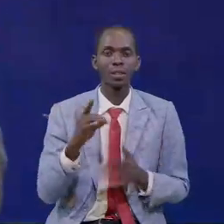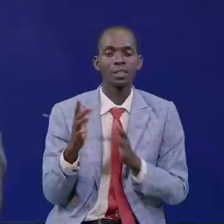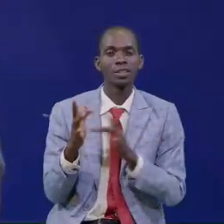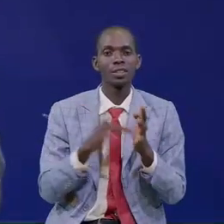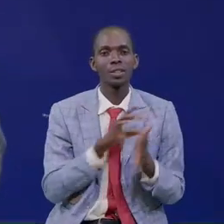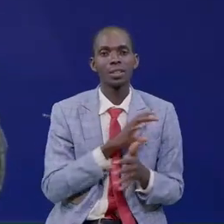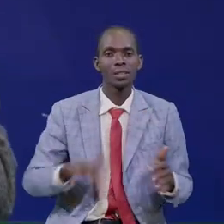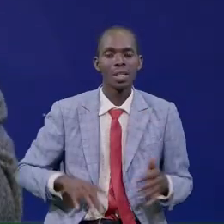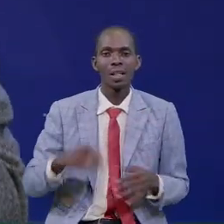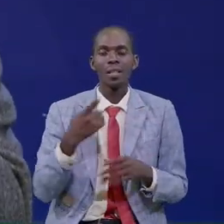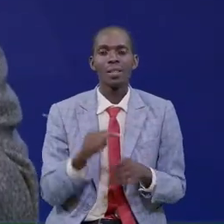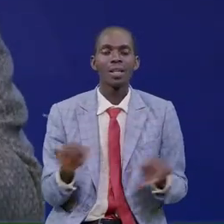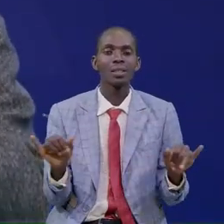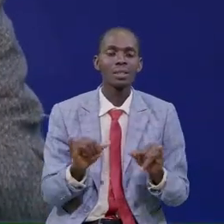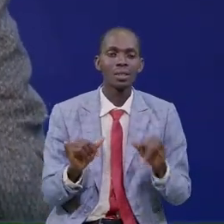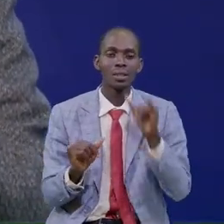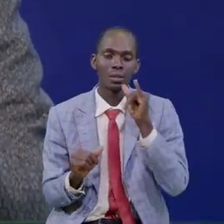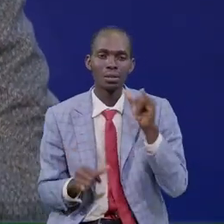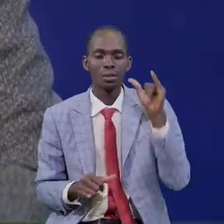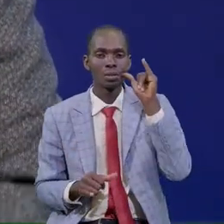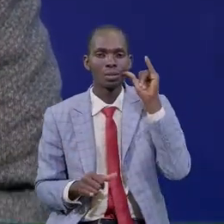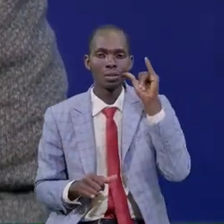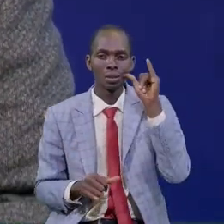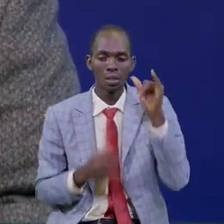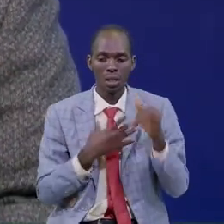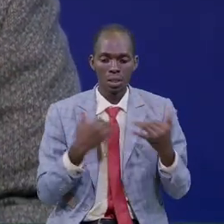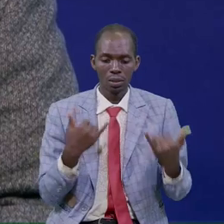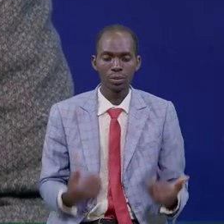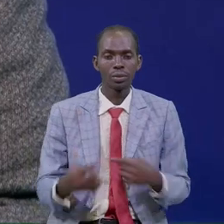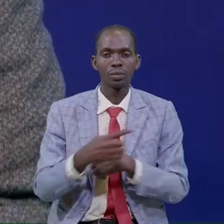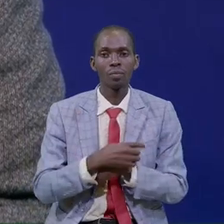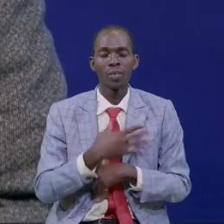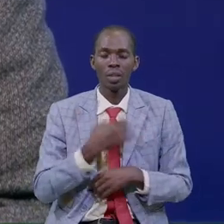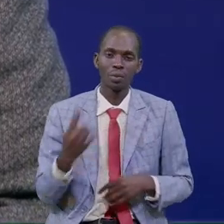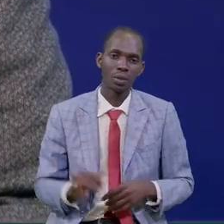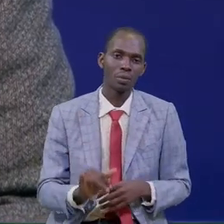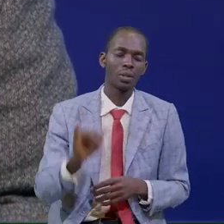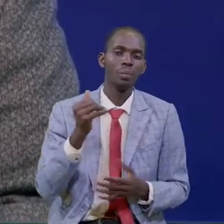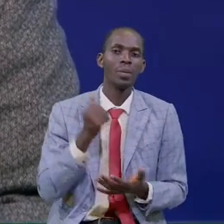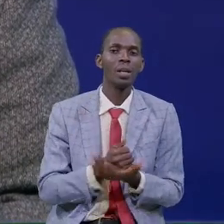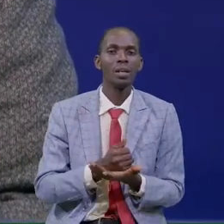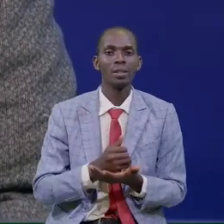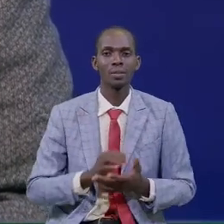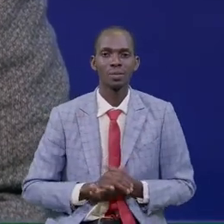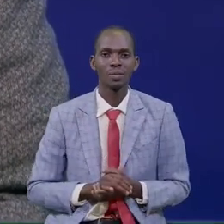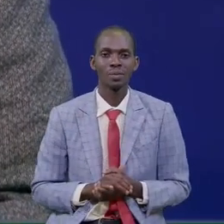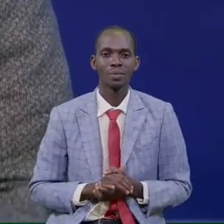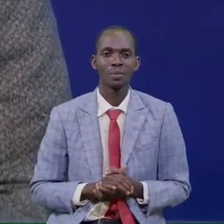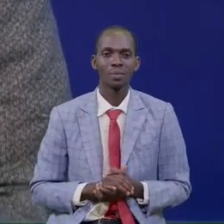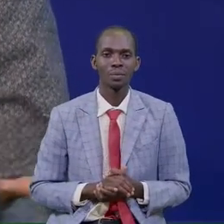same yesterday and today and forever. Jésus Christ est le même hier, aujourd'hui et